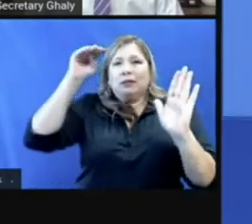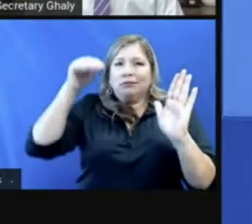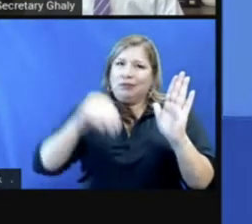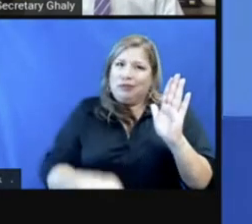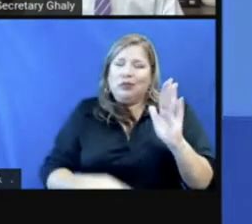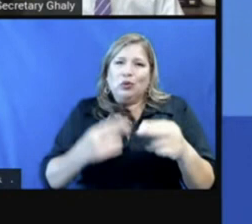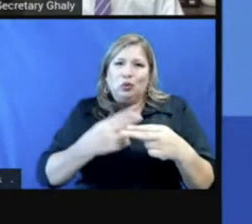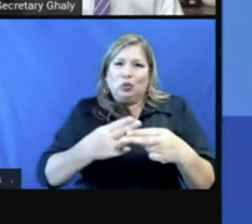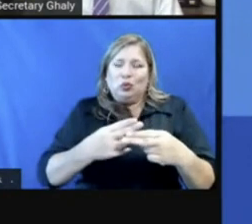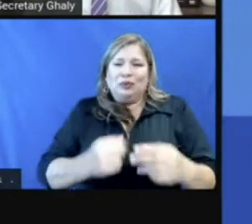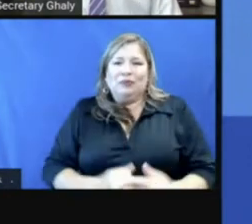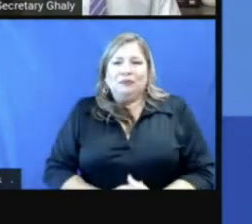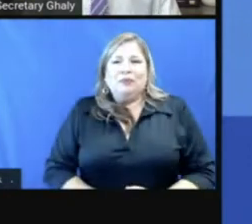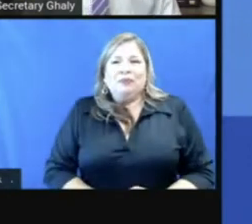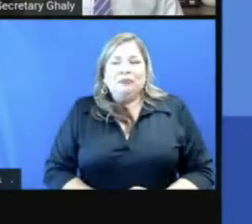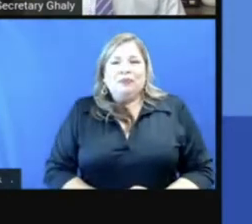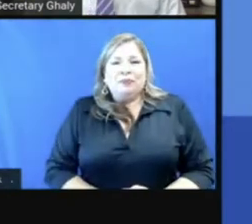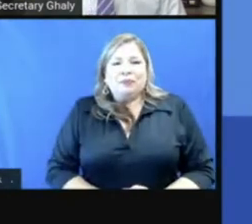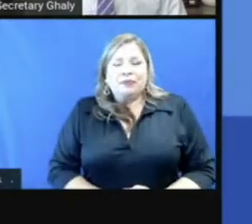soon.